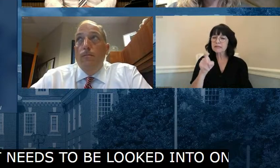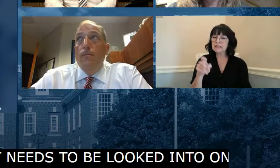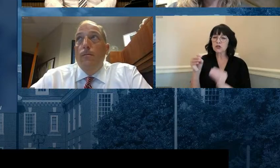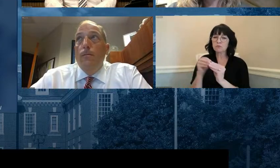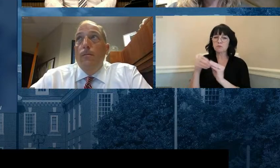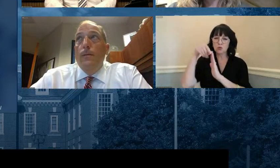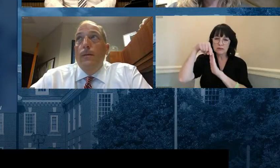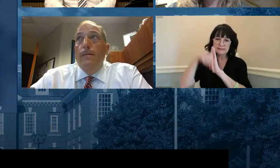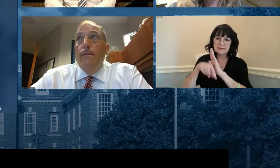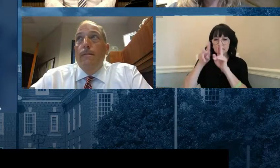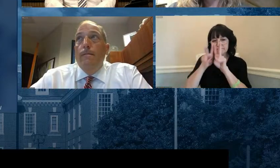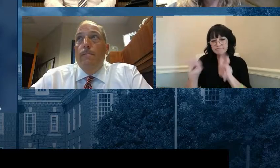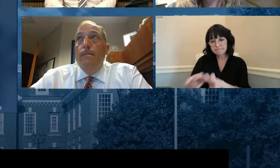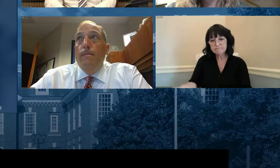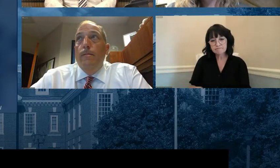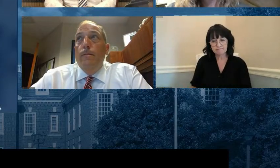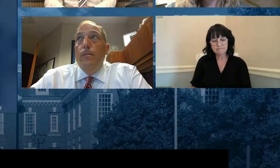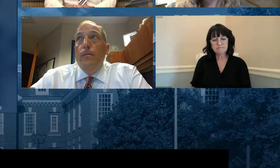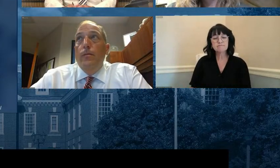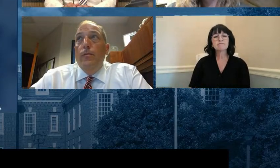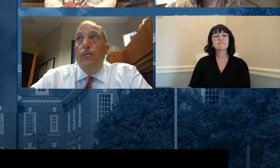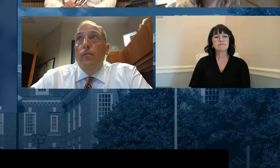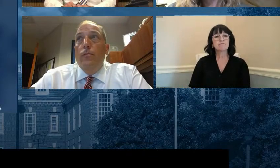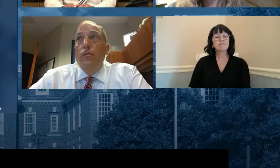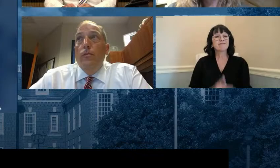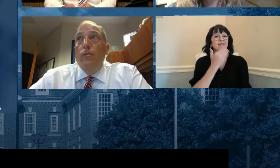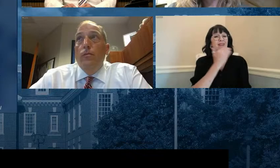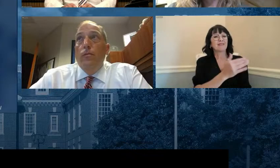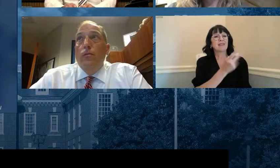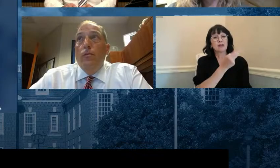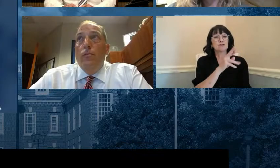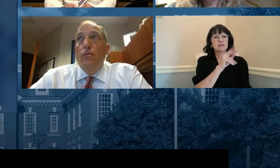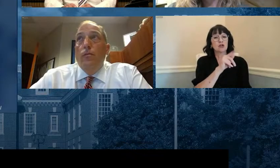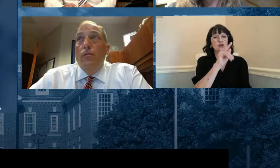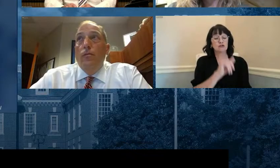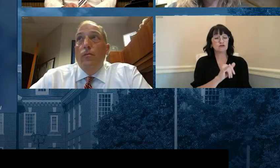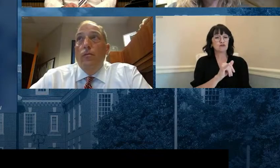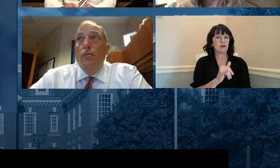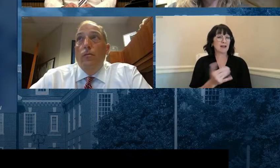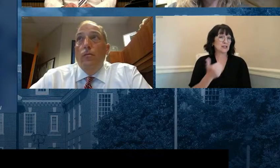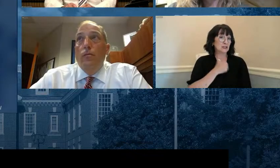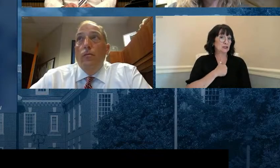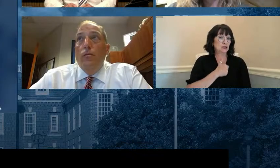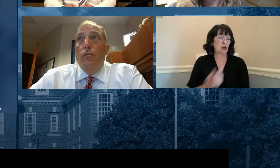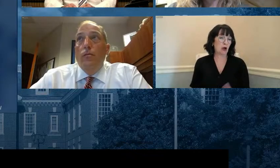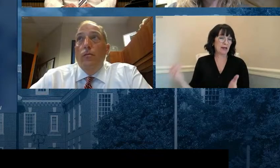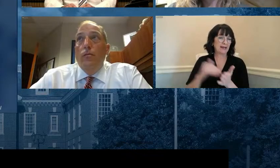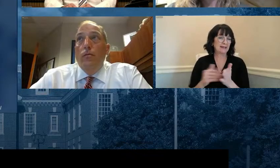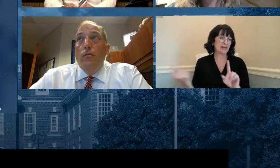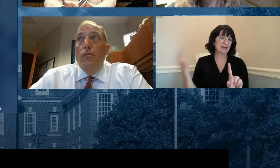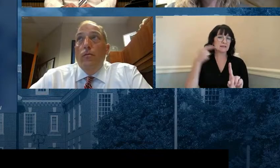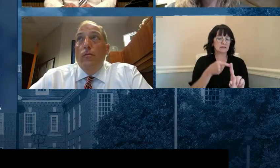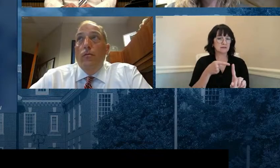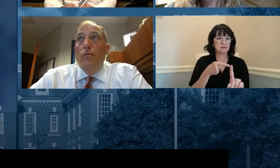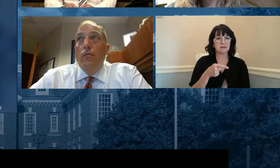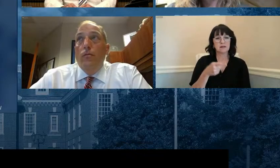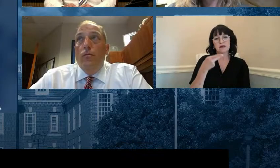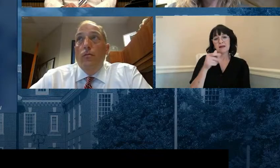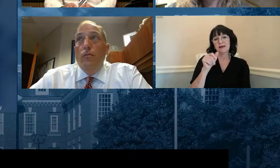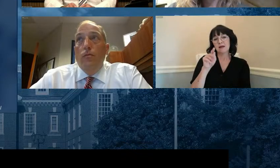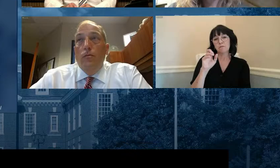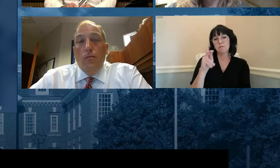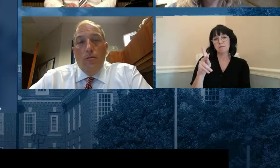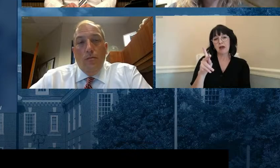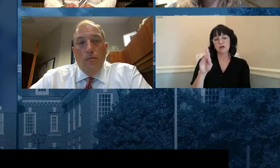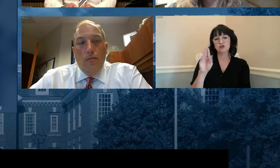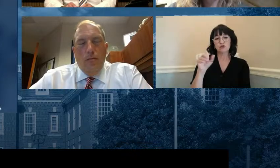Thank you, Dr. Rattay. And I sorry to keep coming back to you, but I think this is for you as well. Patrick Brady, who's watching on YouTube, asks, why